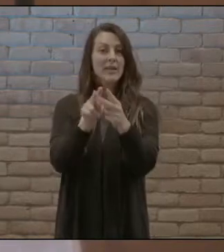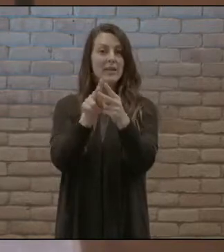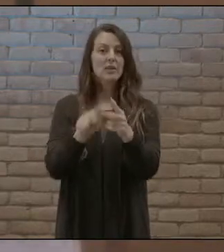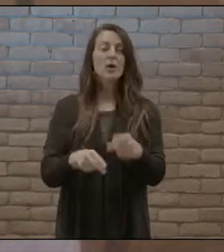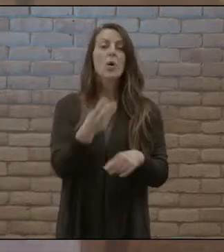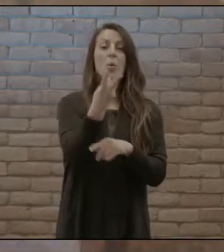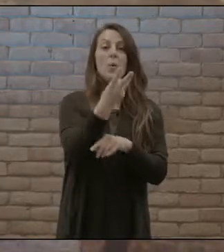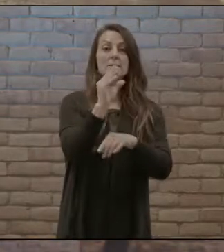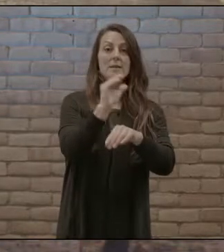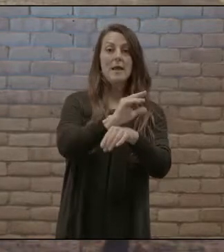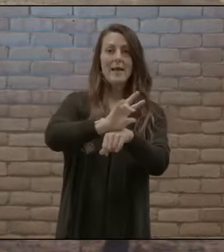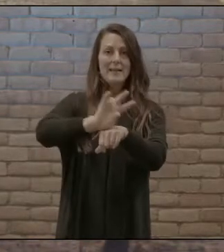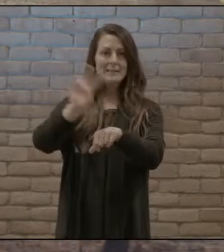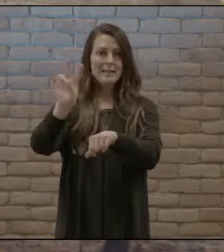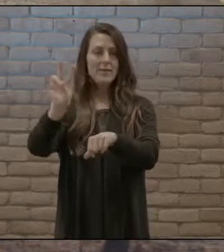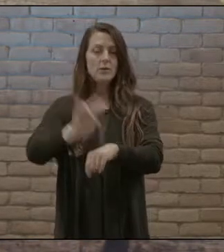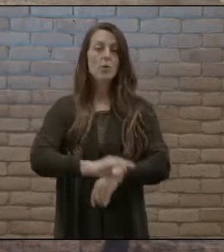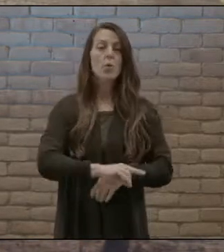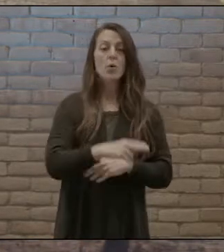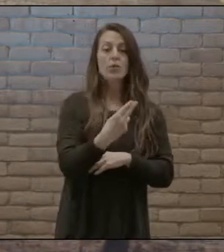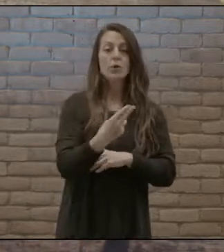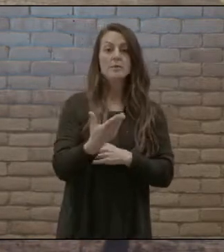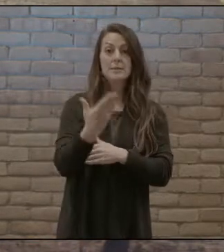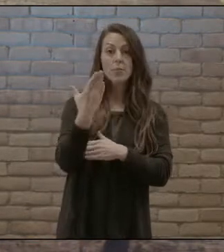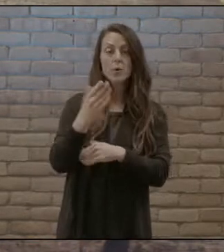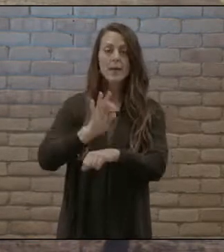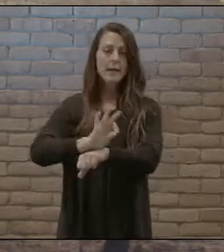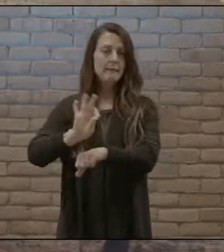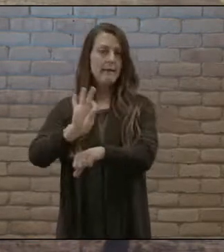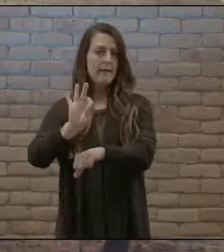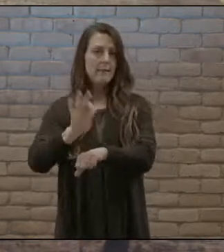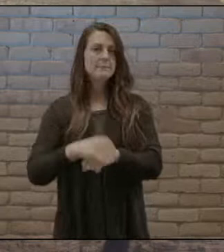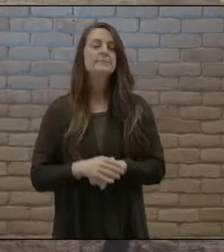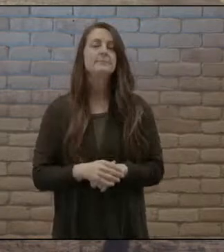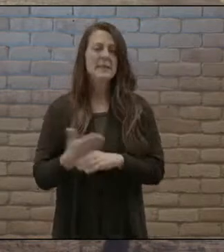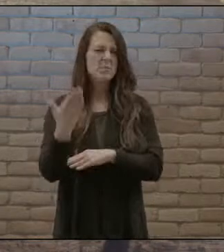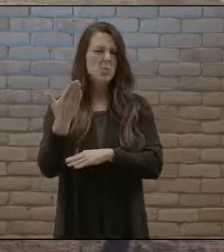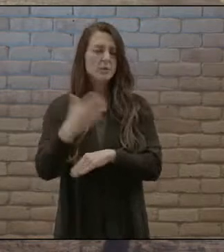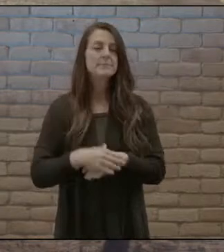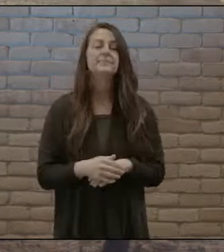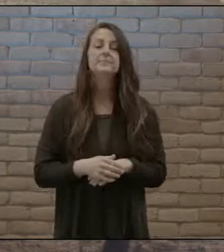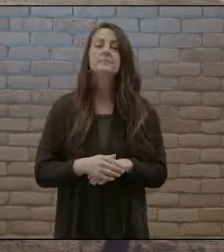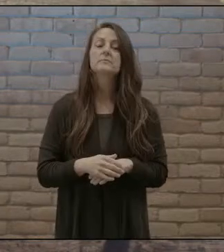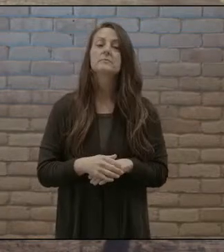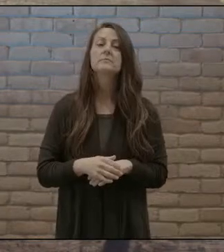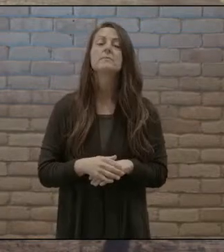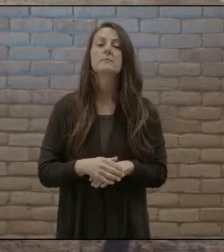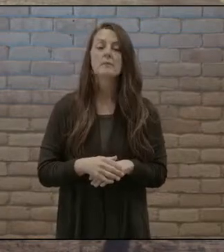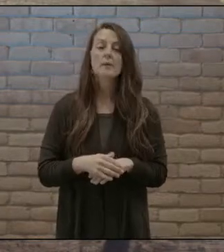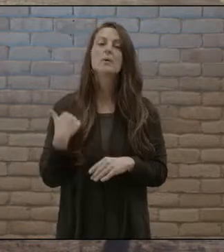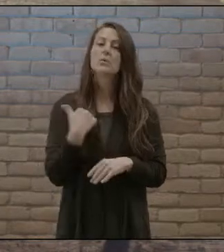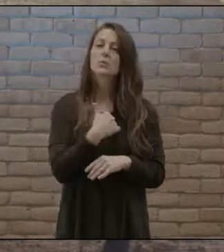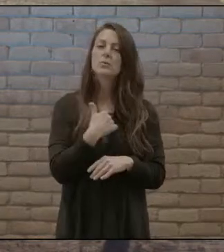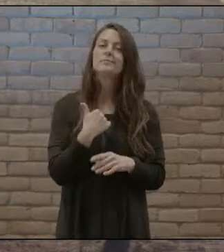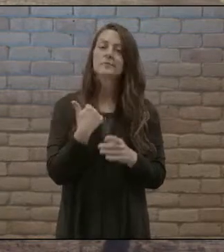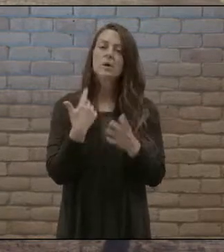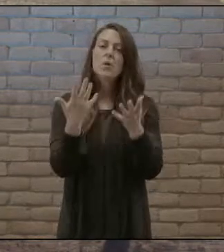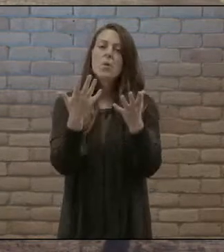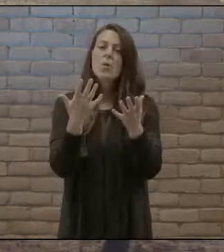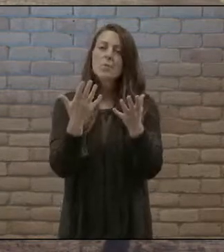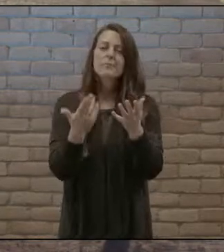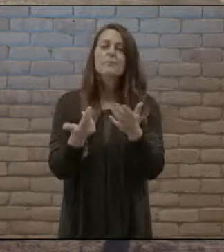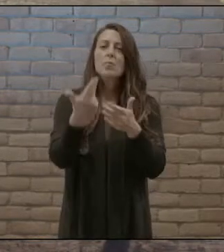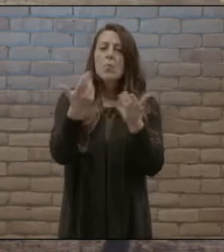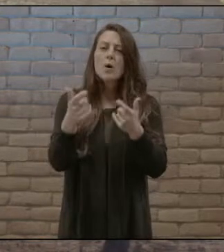Wednesday night at 7 p.m. or Thursday morning at 9 a.m. Join us to be closer to Jesus in